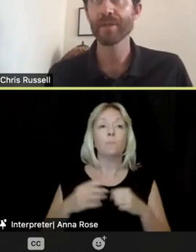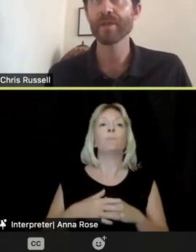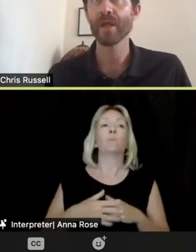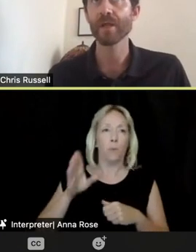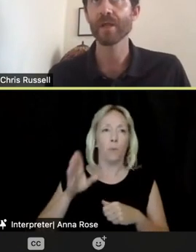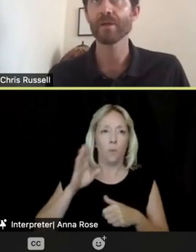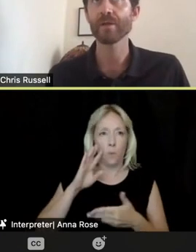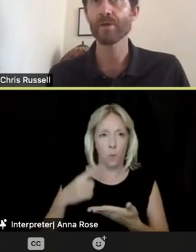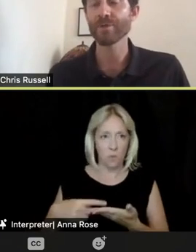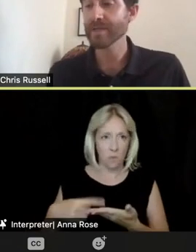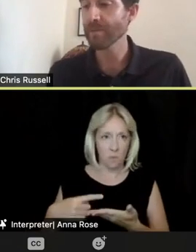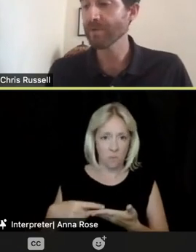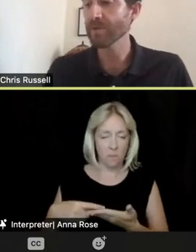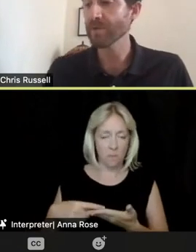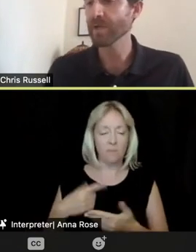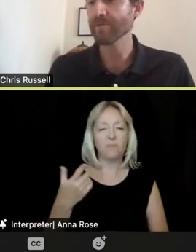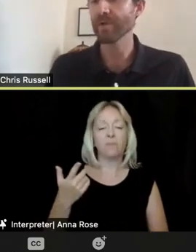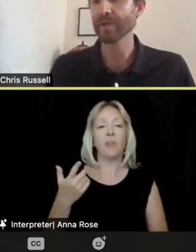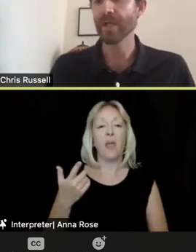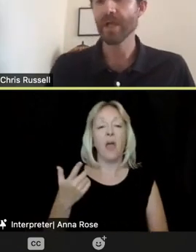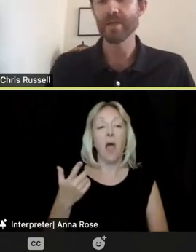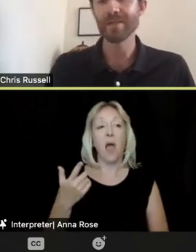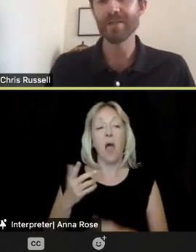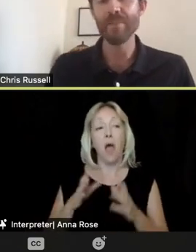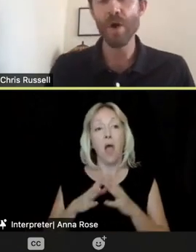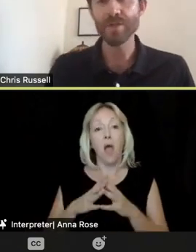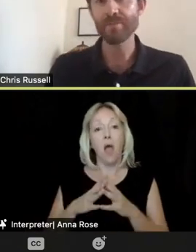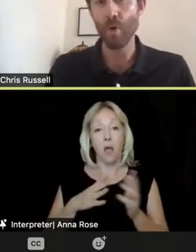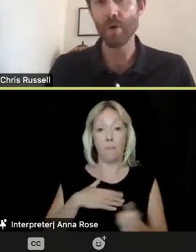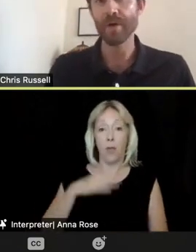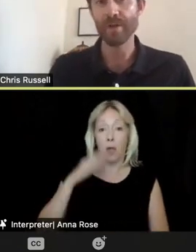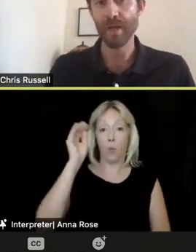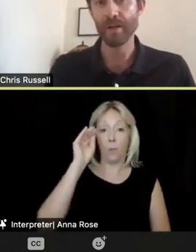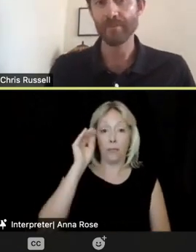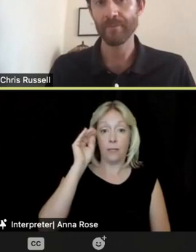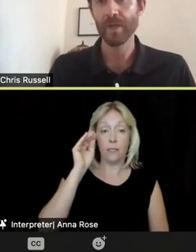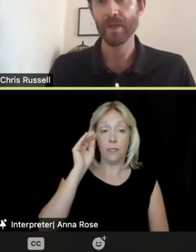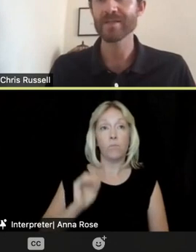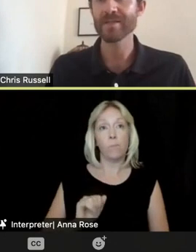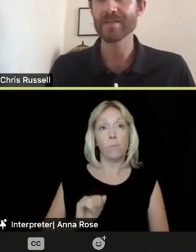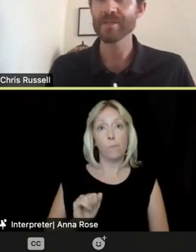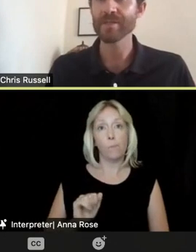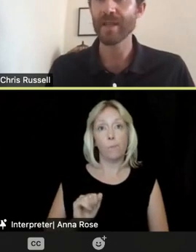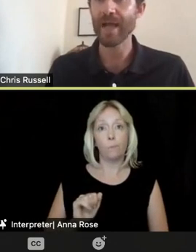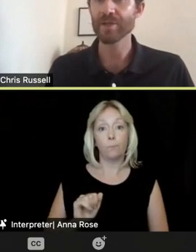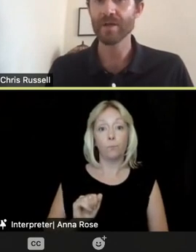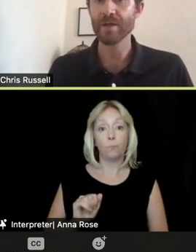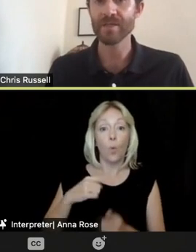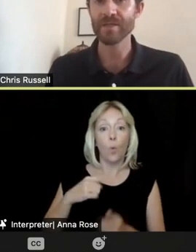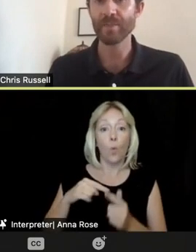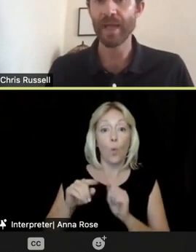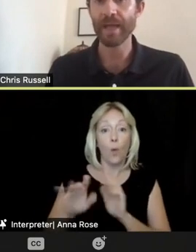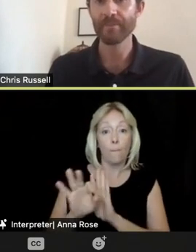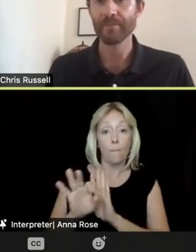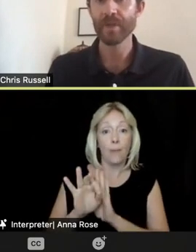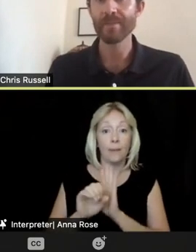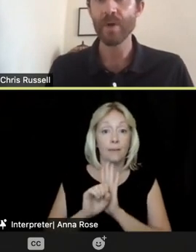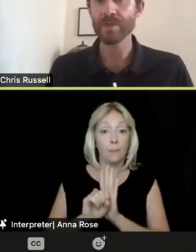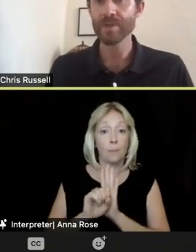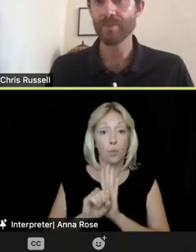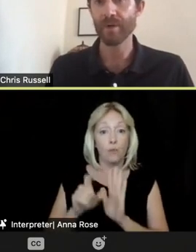have come to think, and Jen, tell me if you think differently, that the most important thing in symbol selection on a